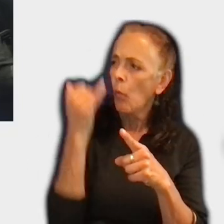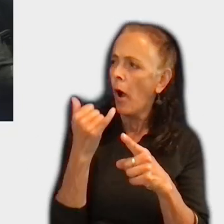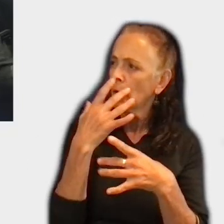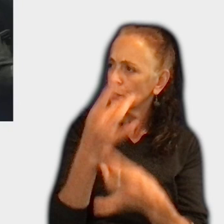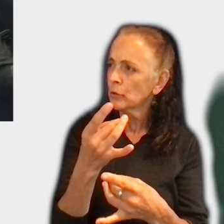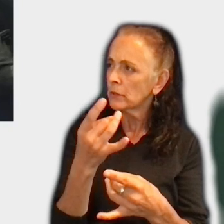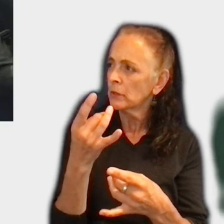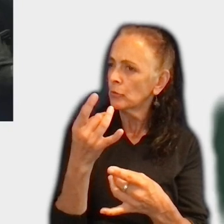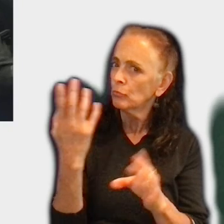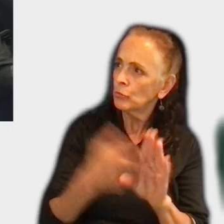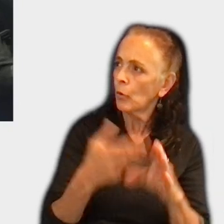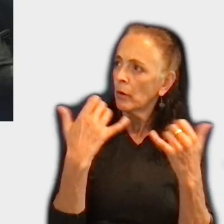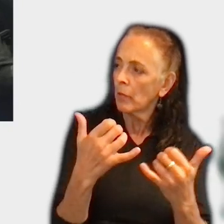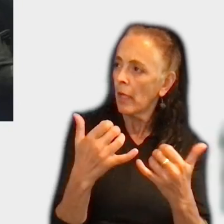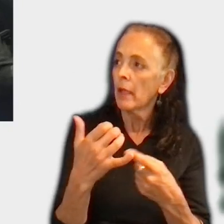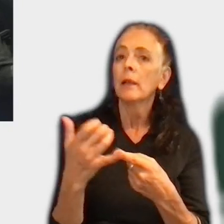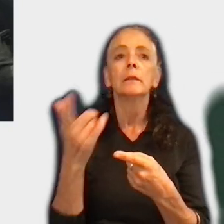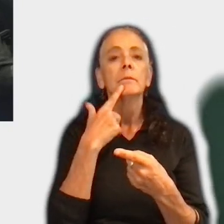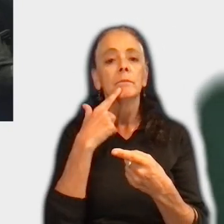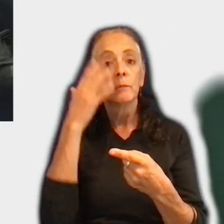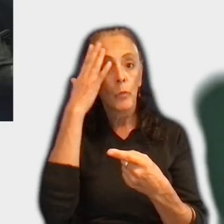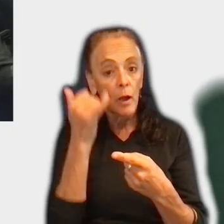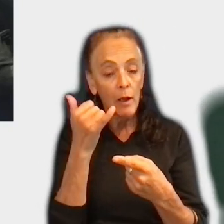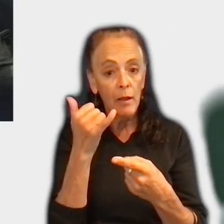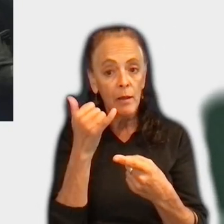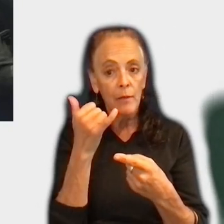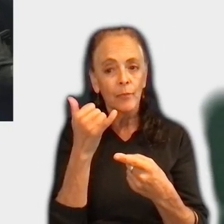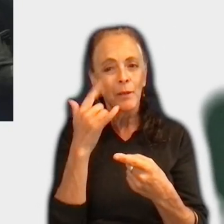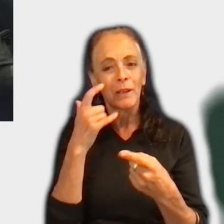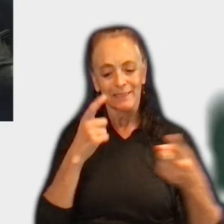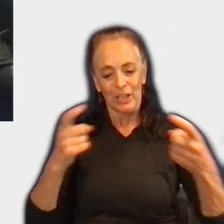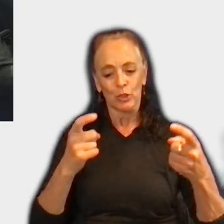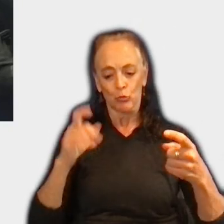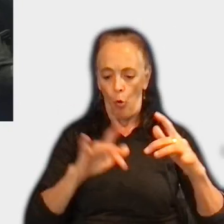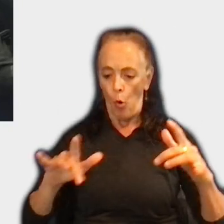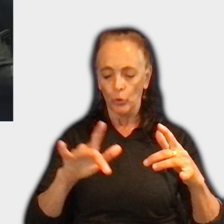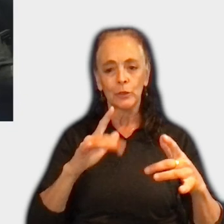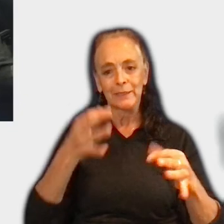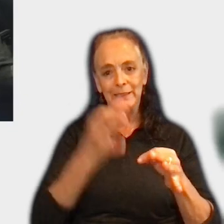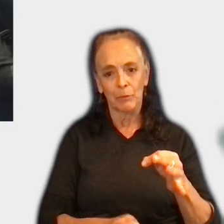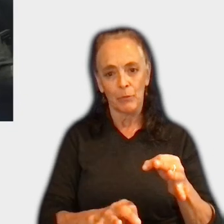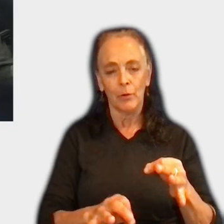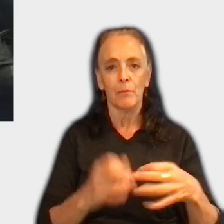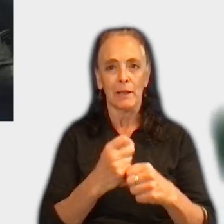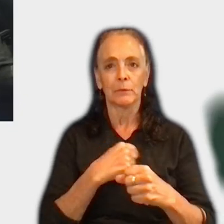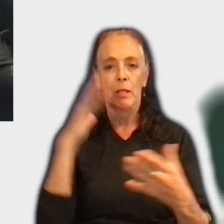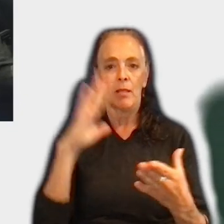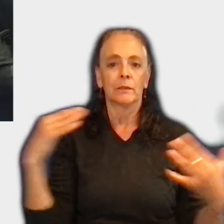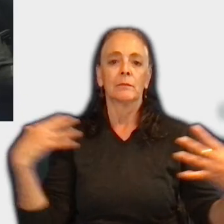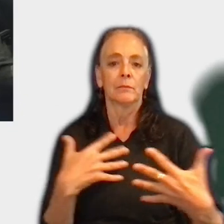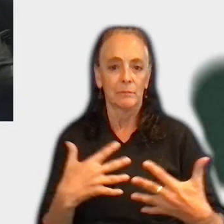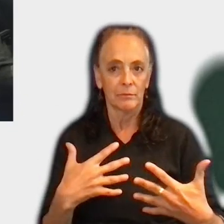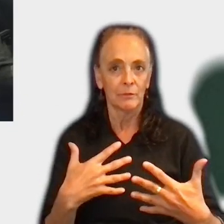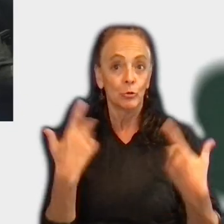these games and he said that yeah because uh the control is really simple and actually makes me less intimidating to try and